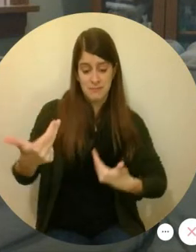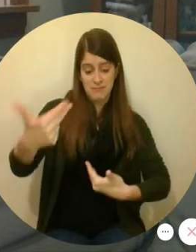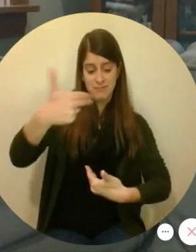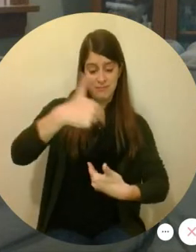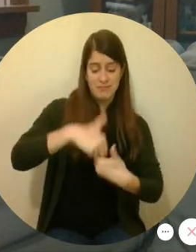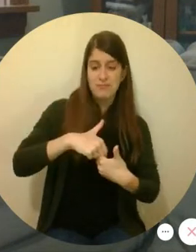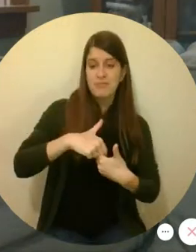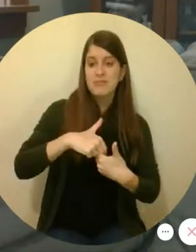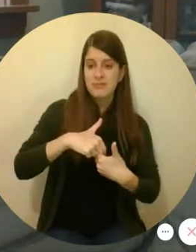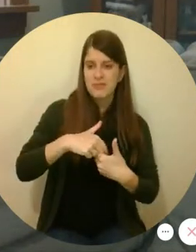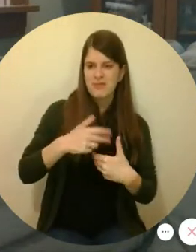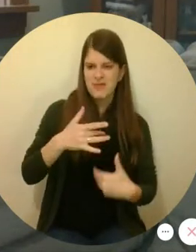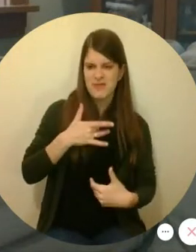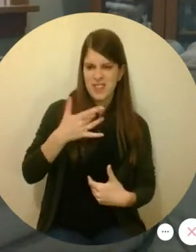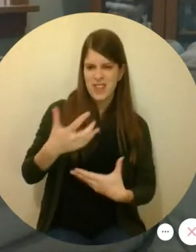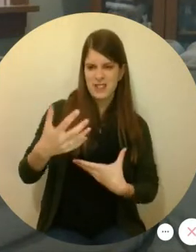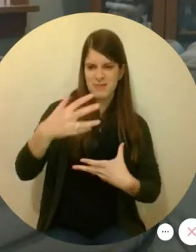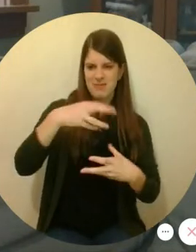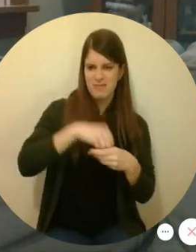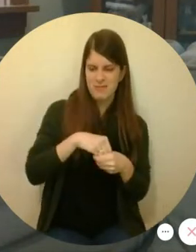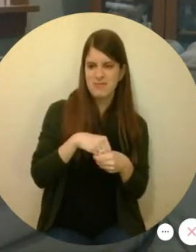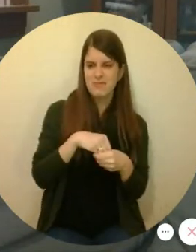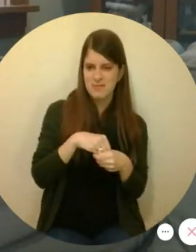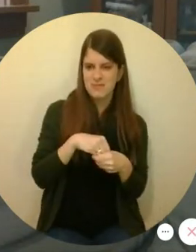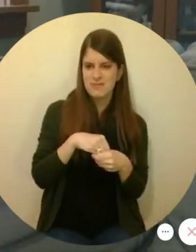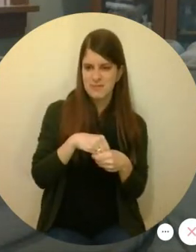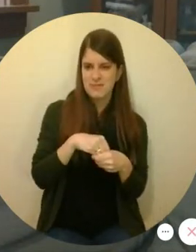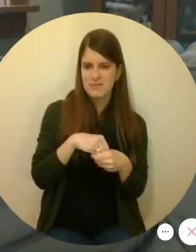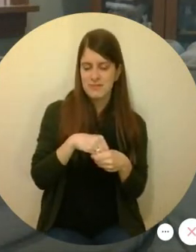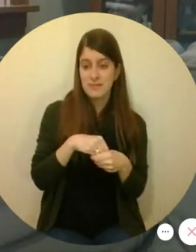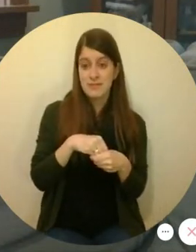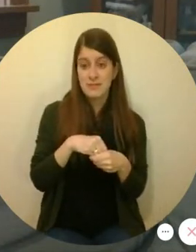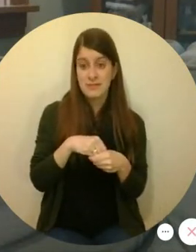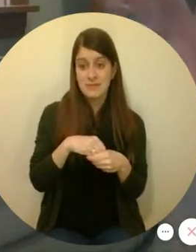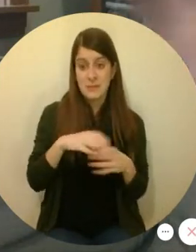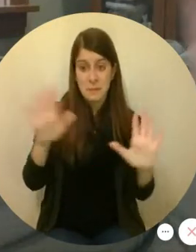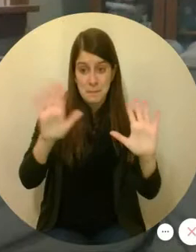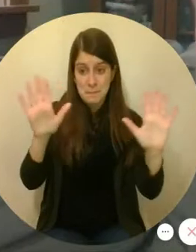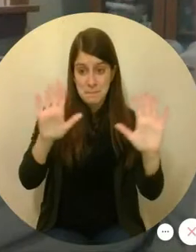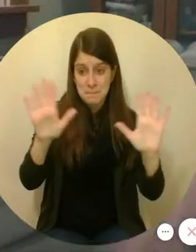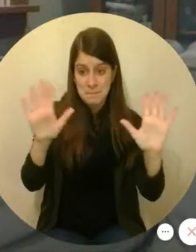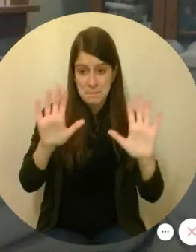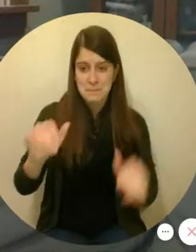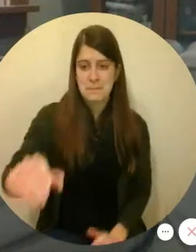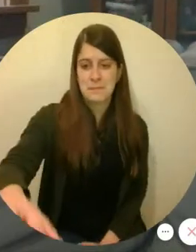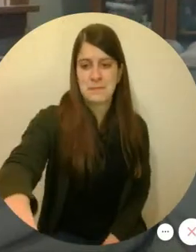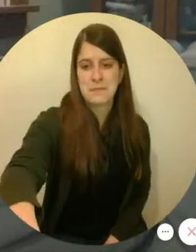important and feel like they are a part of the group. Until next time, take care.